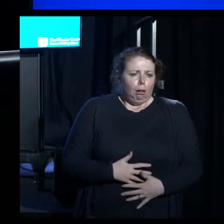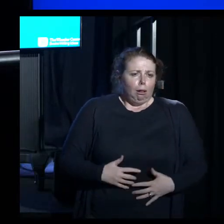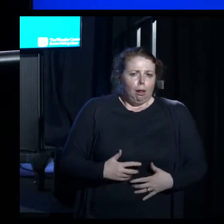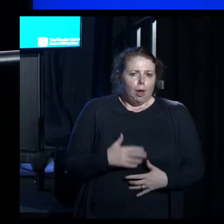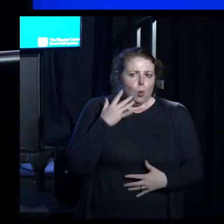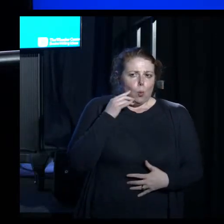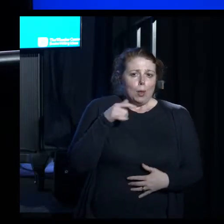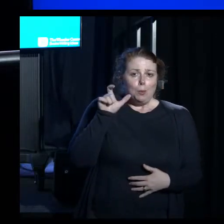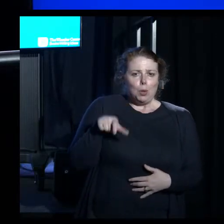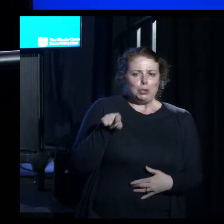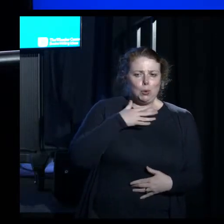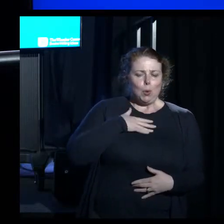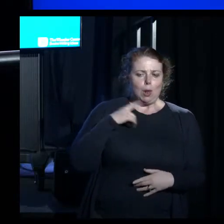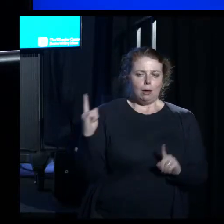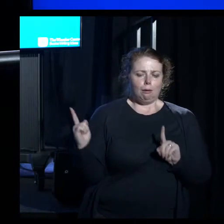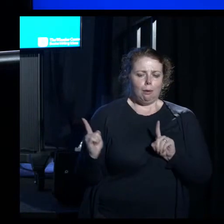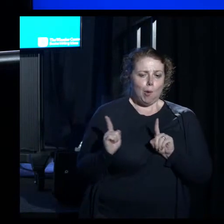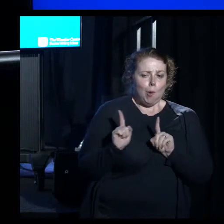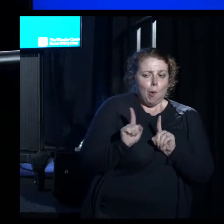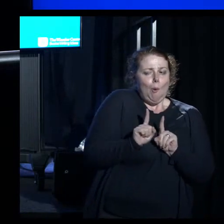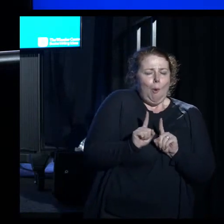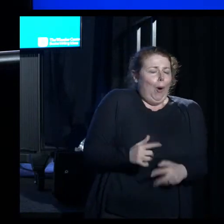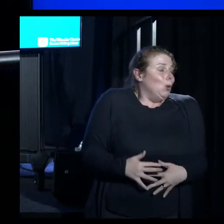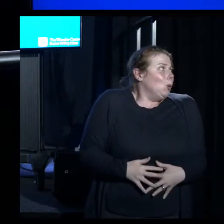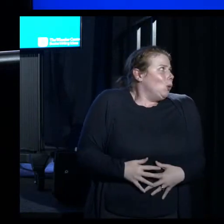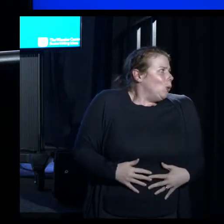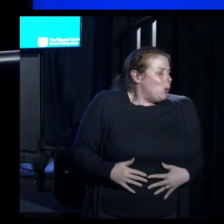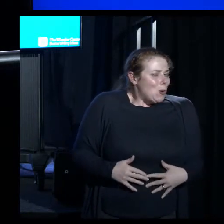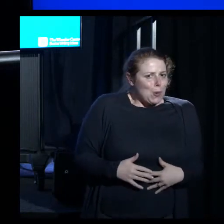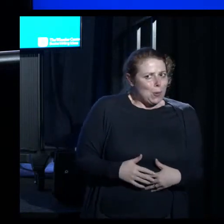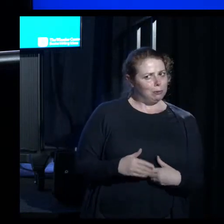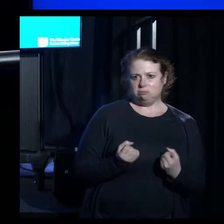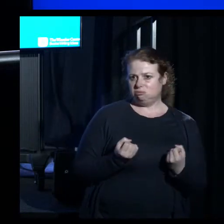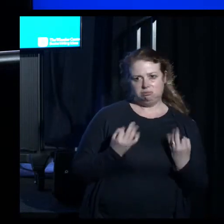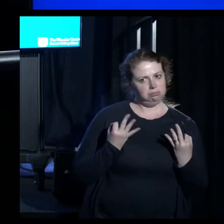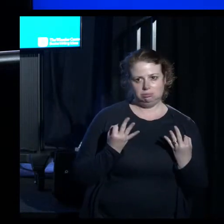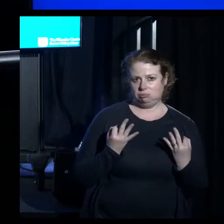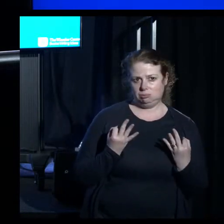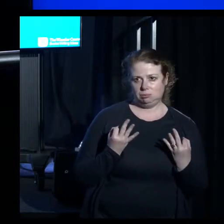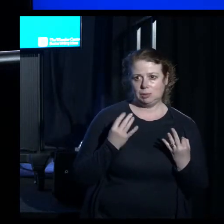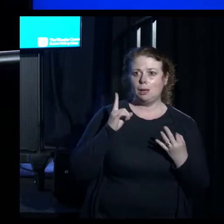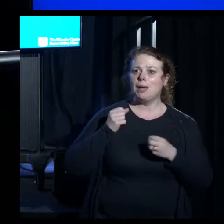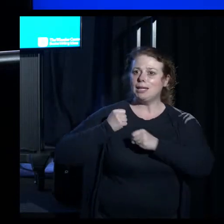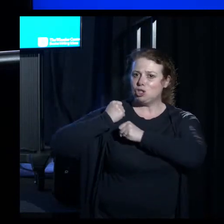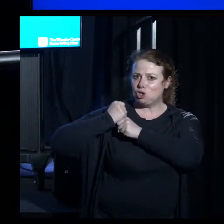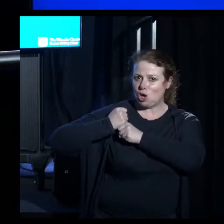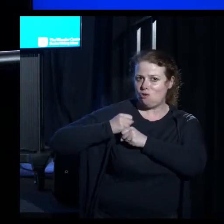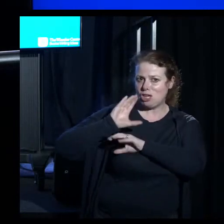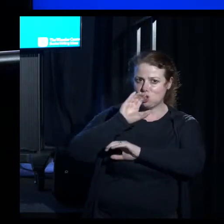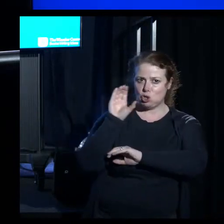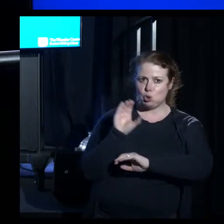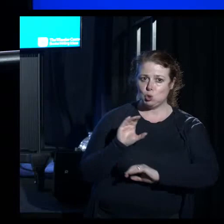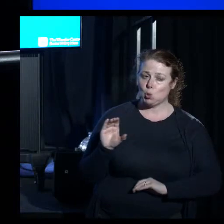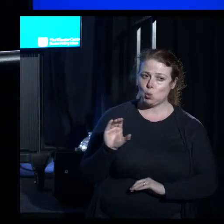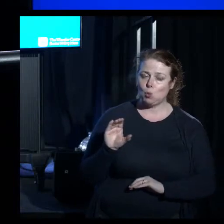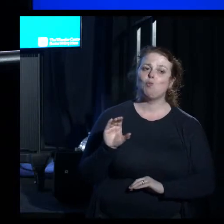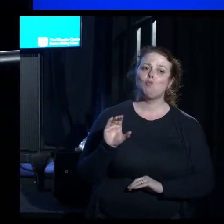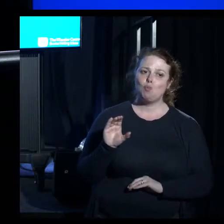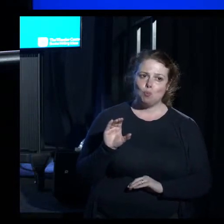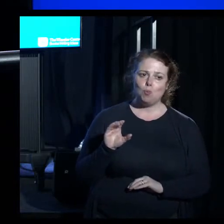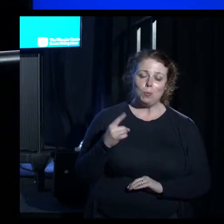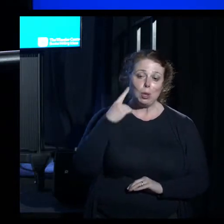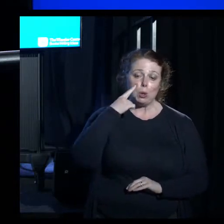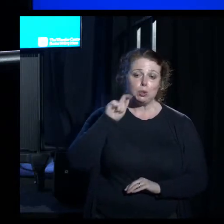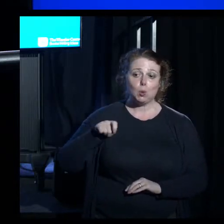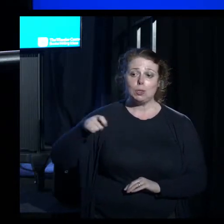someone you liked stood close to you. But Generation Zoom, they saw the